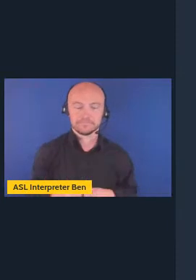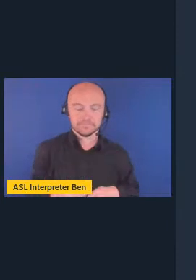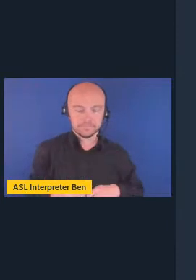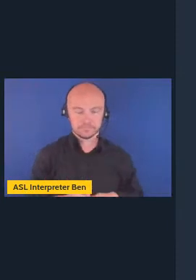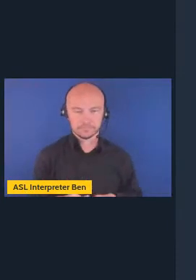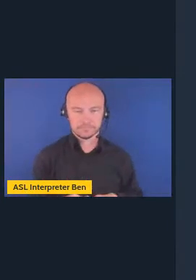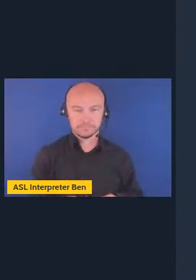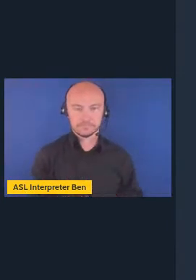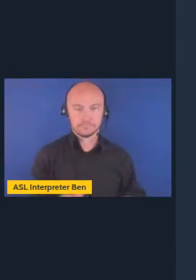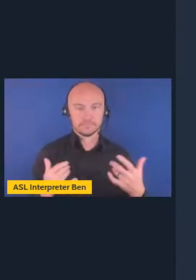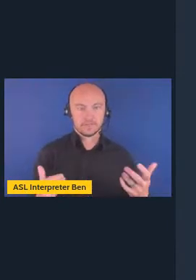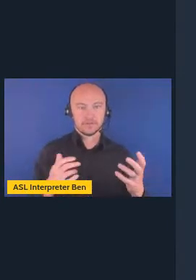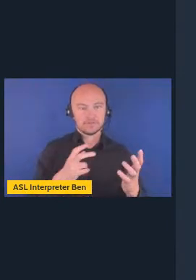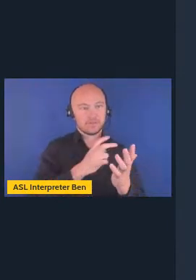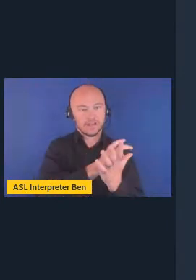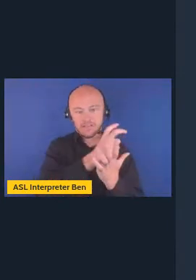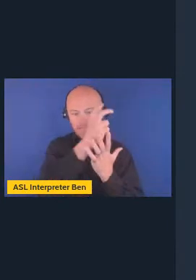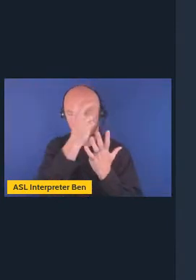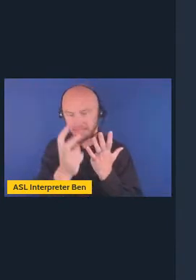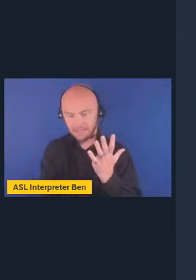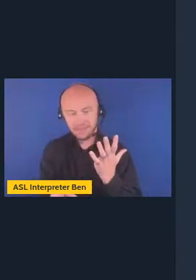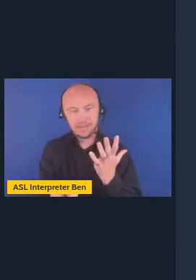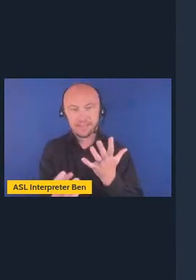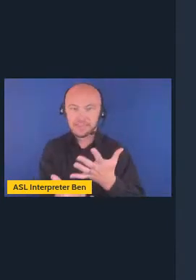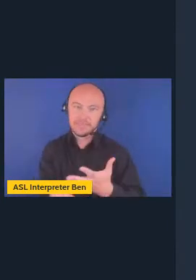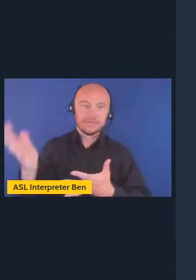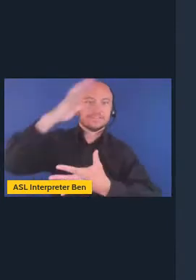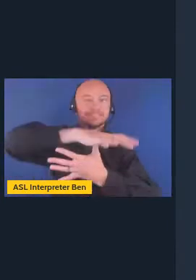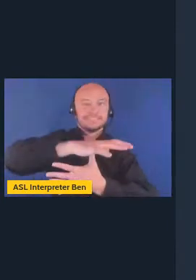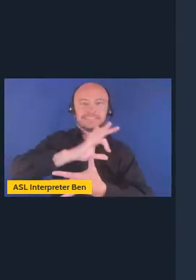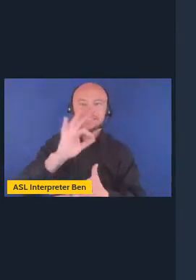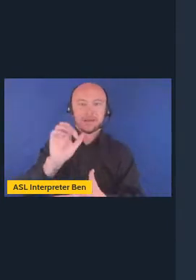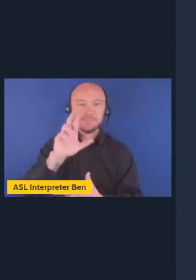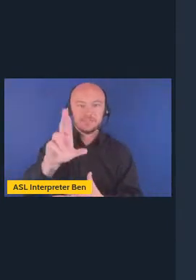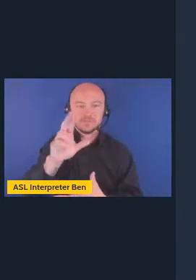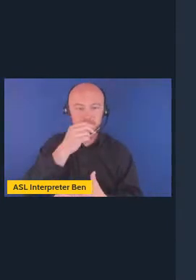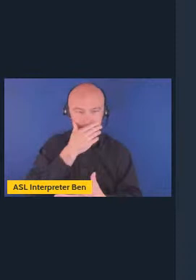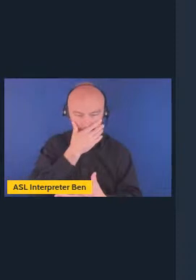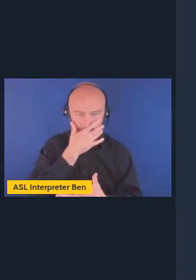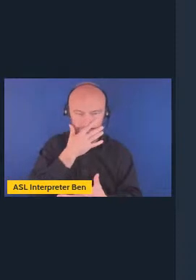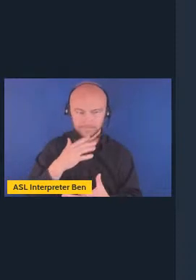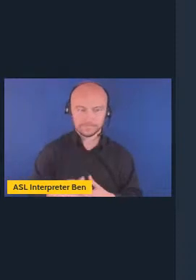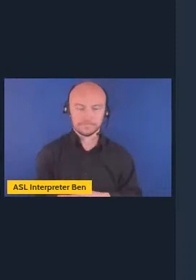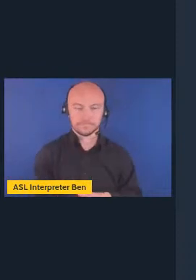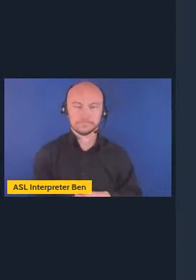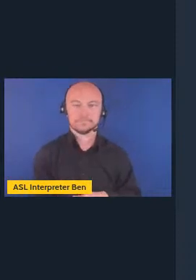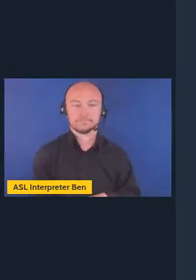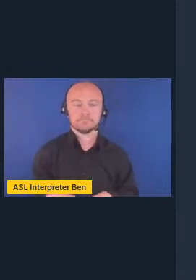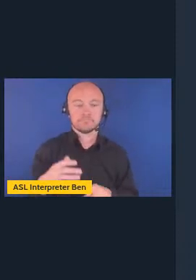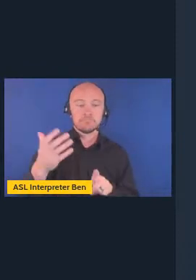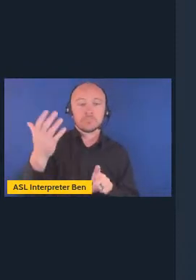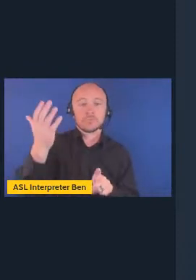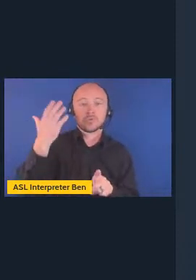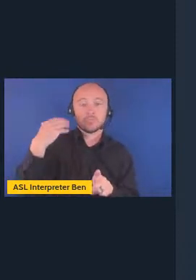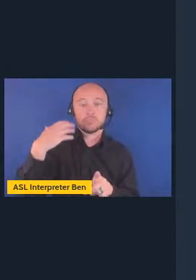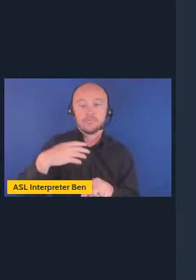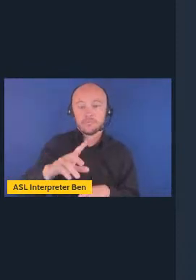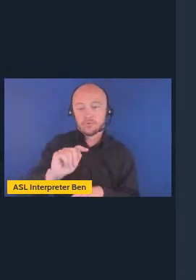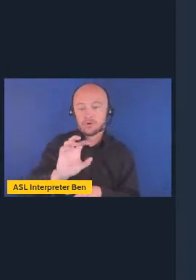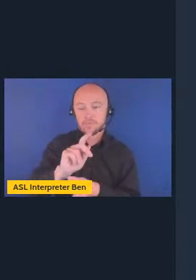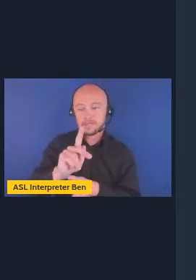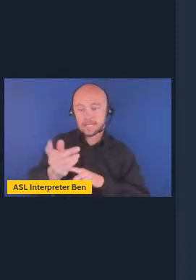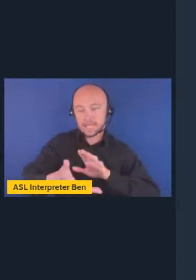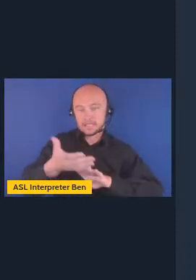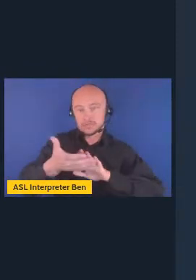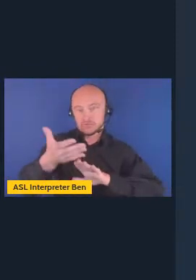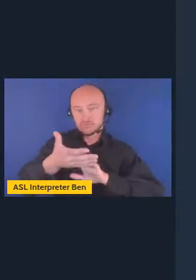Let's dive right in with the most upvoted feature requests we had on Projen so far. Previously, Projen's task runner could only run